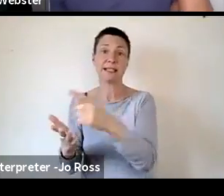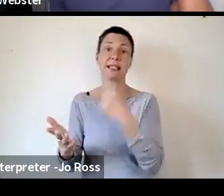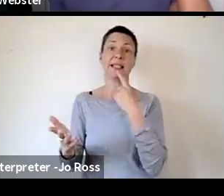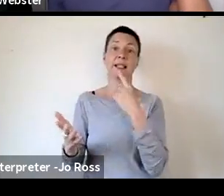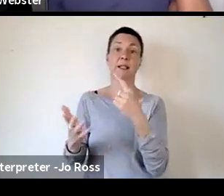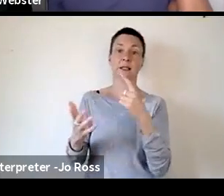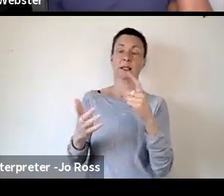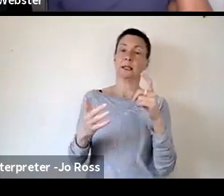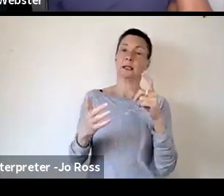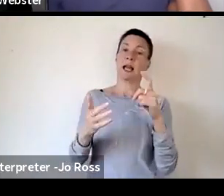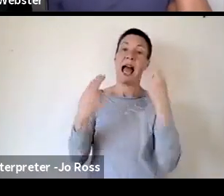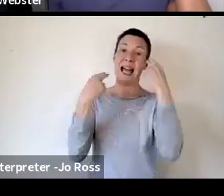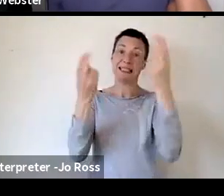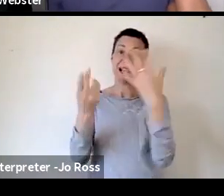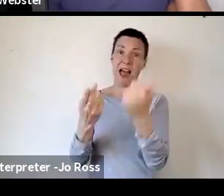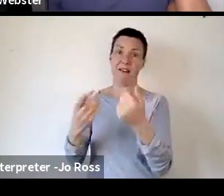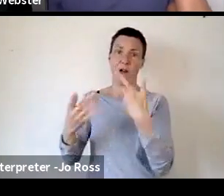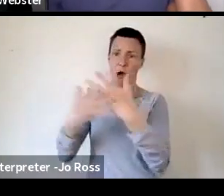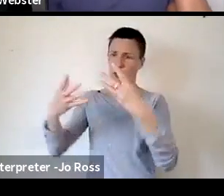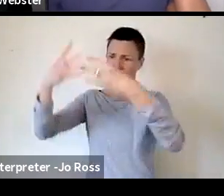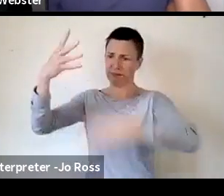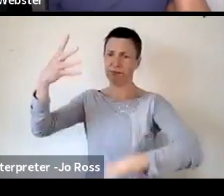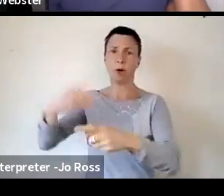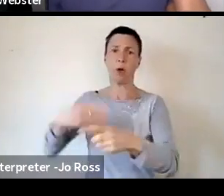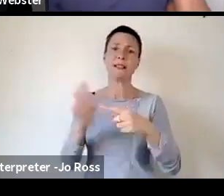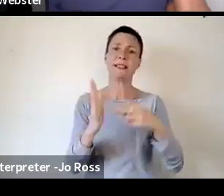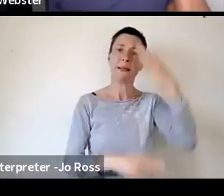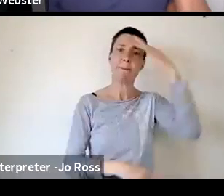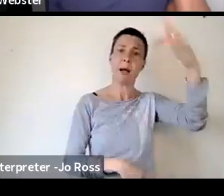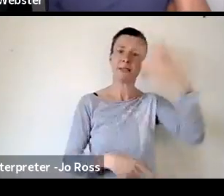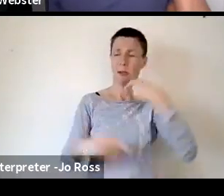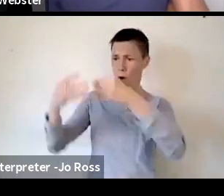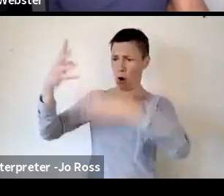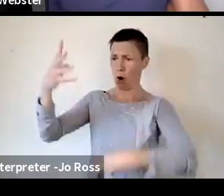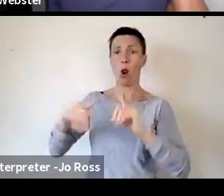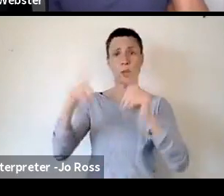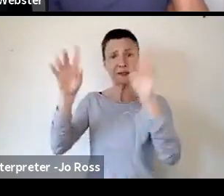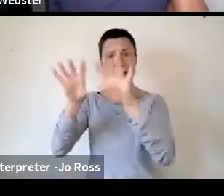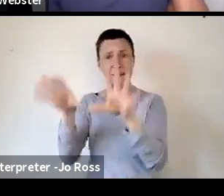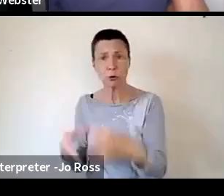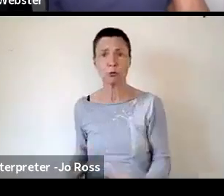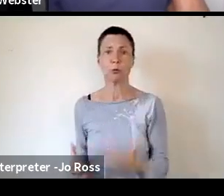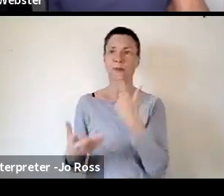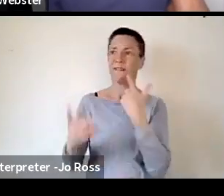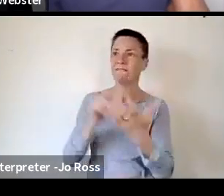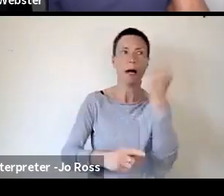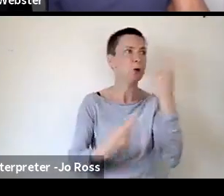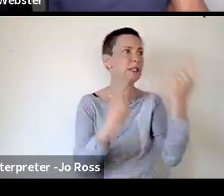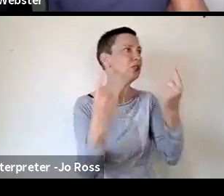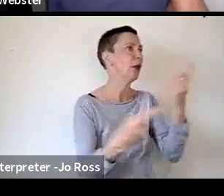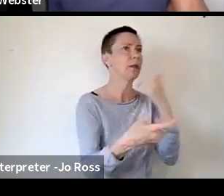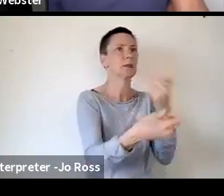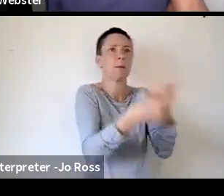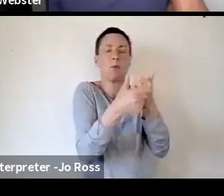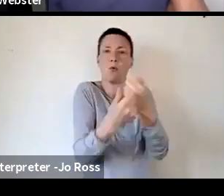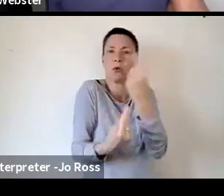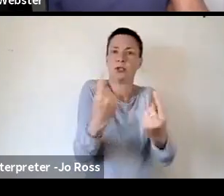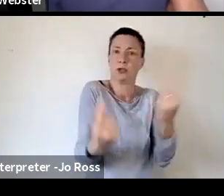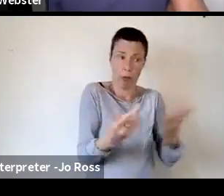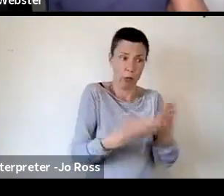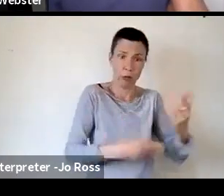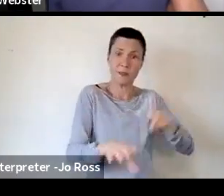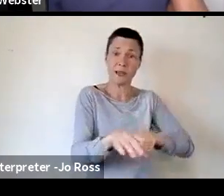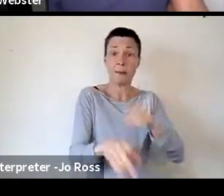has all of the resources on the TV Mindset, but lots of groups of people have found each other in this time. I